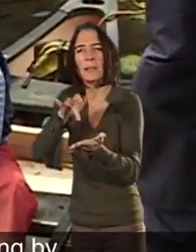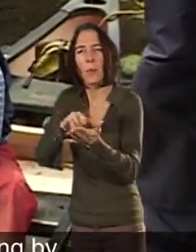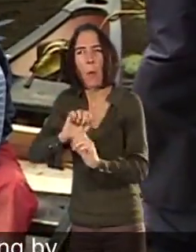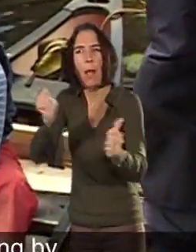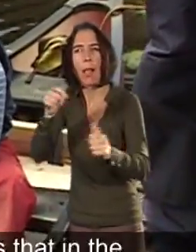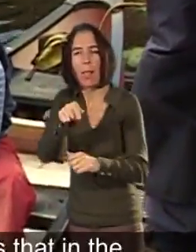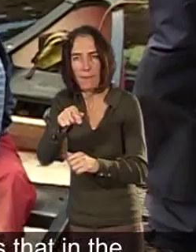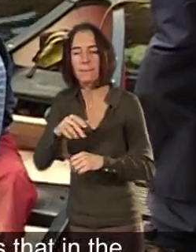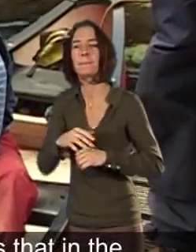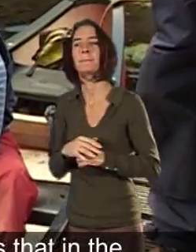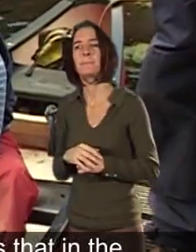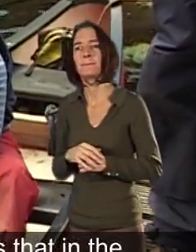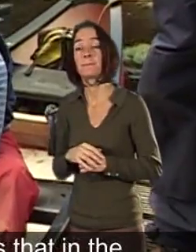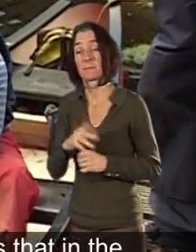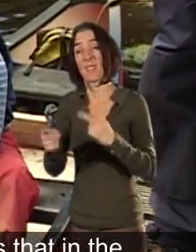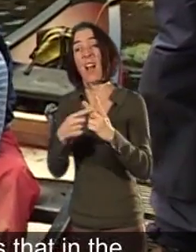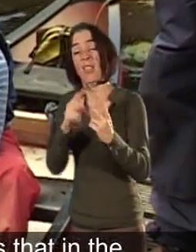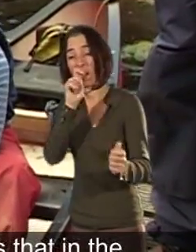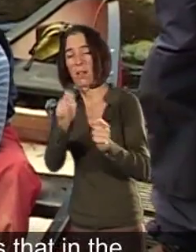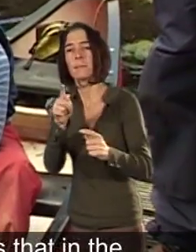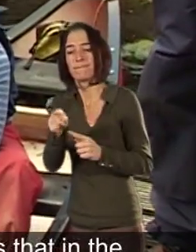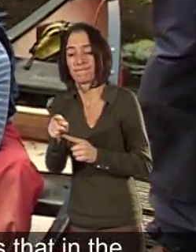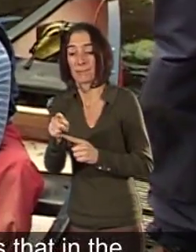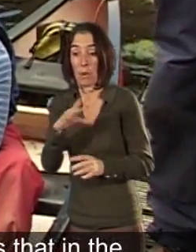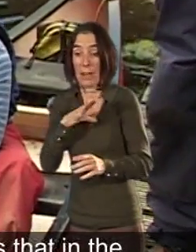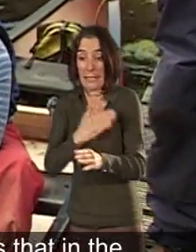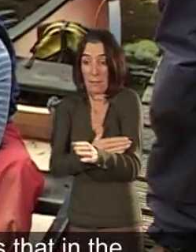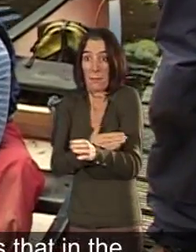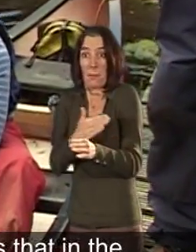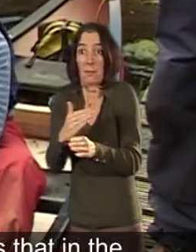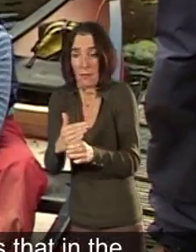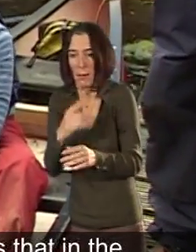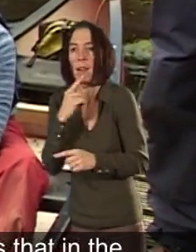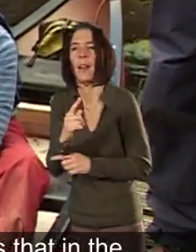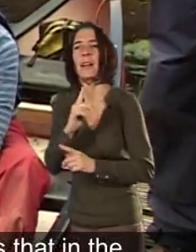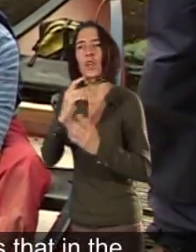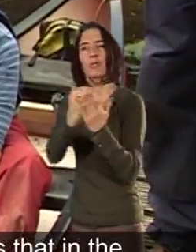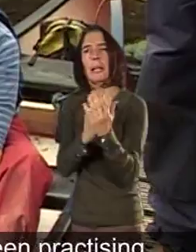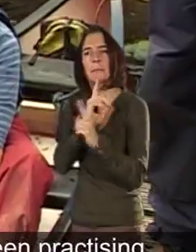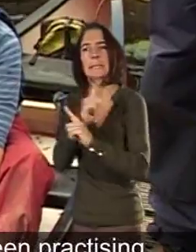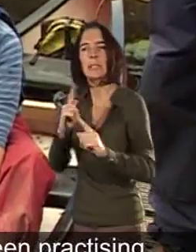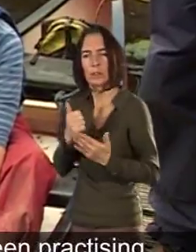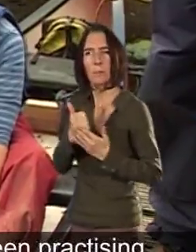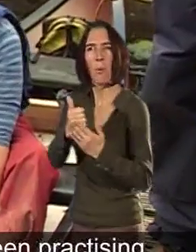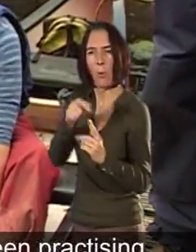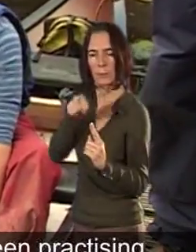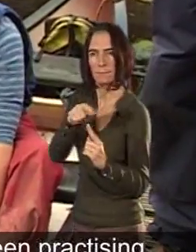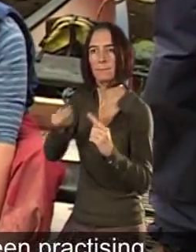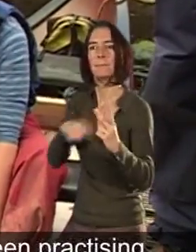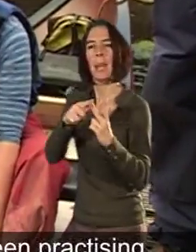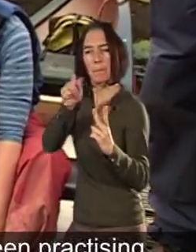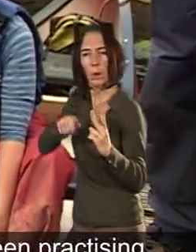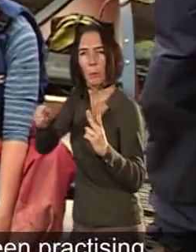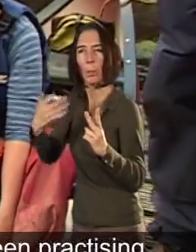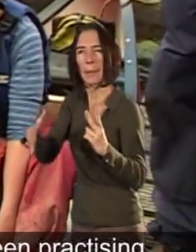on knowledge from previous visits to the centre. Another adjustment is that in the lead-up to the trip, Katrina, the curriculum support teacher,